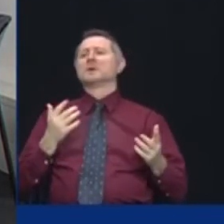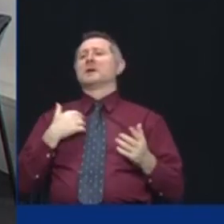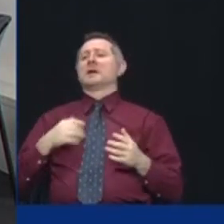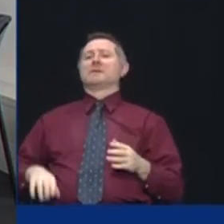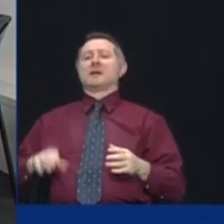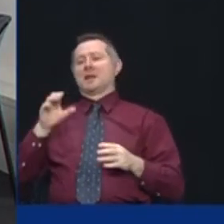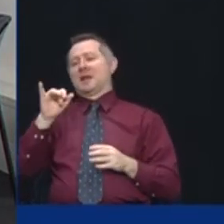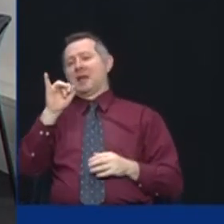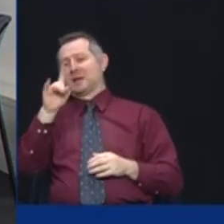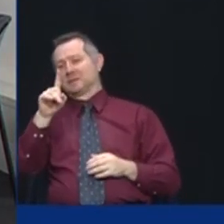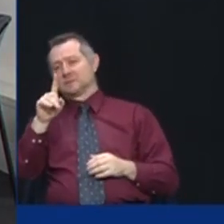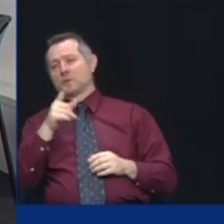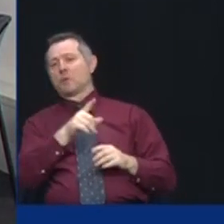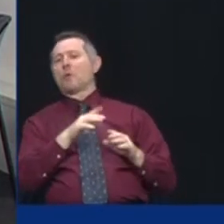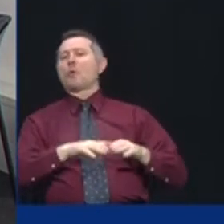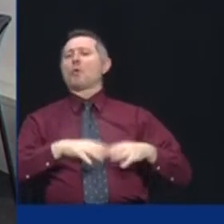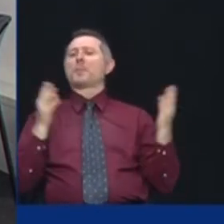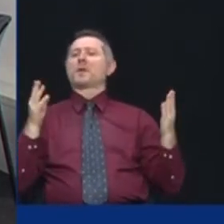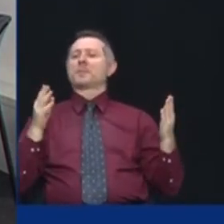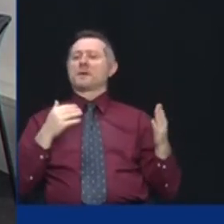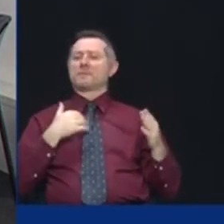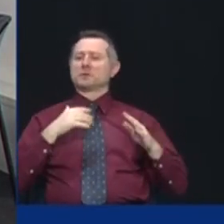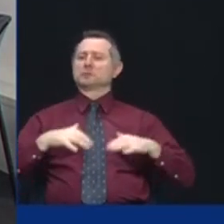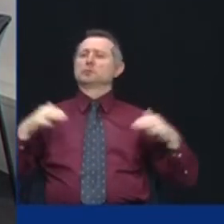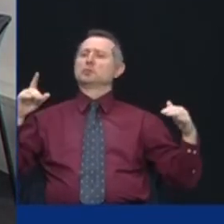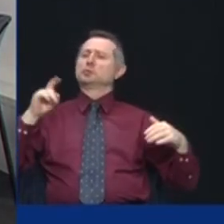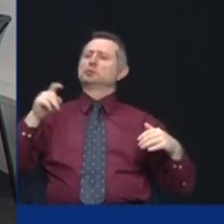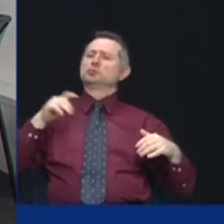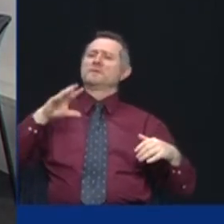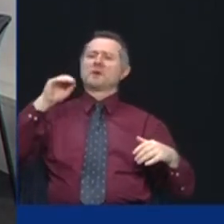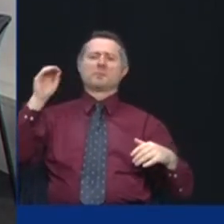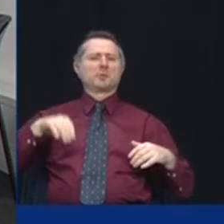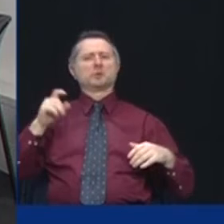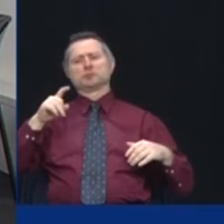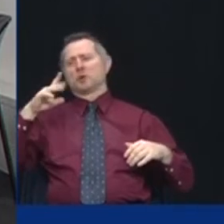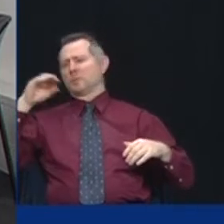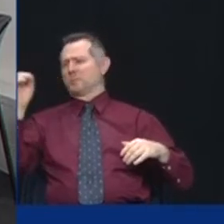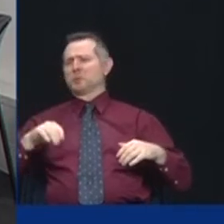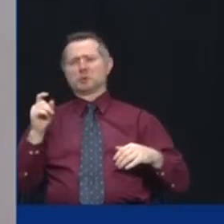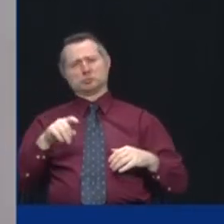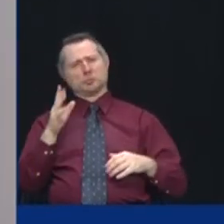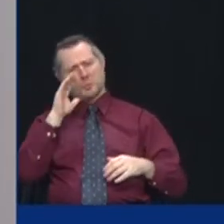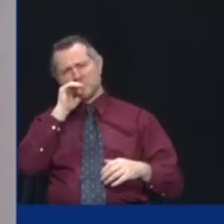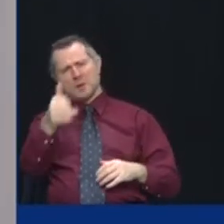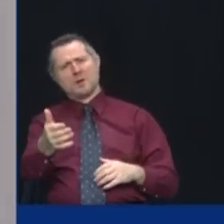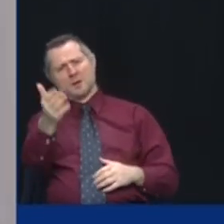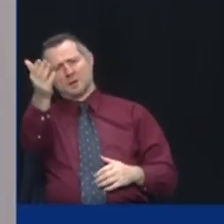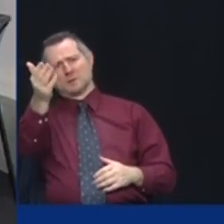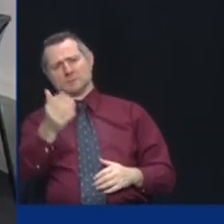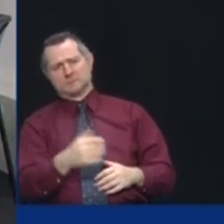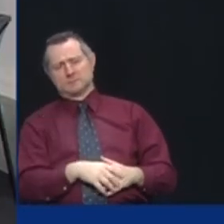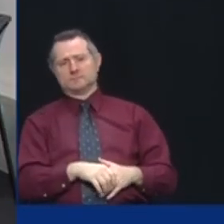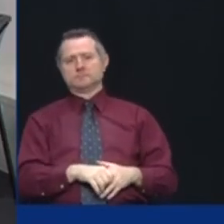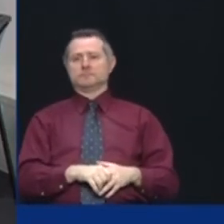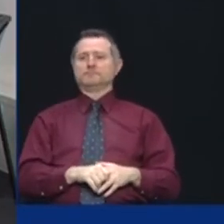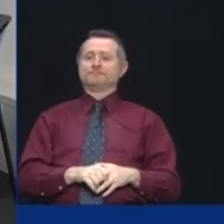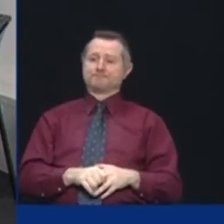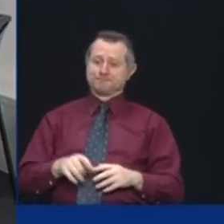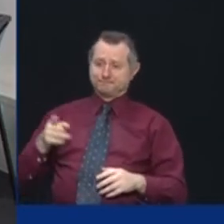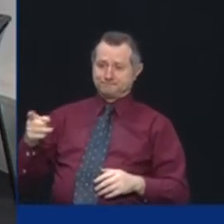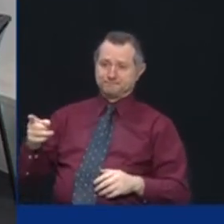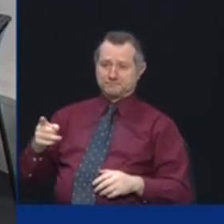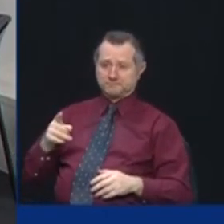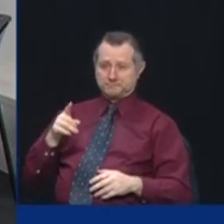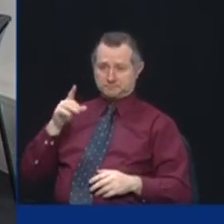venue. Why wouldn't you go to 50 or 100% capacity? Well, what we have for, you could be